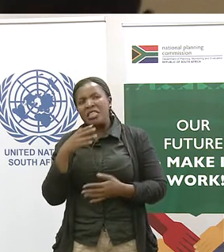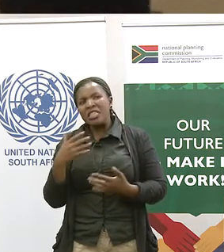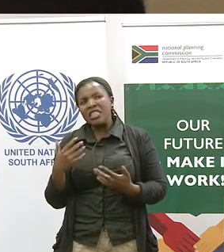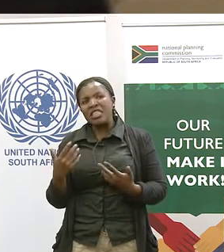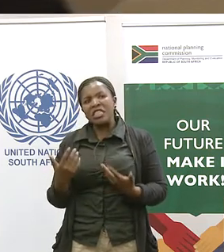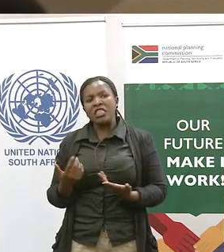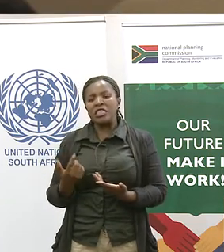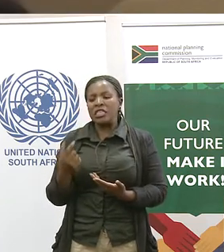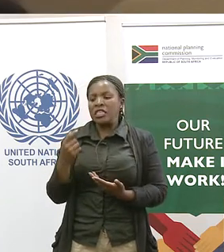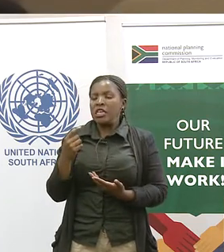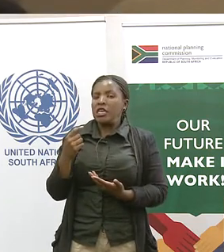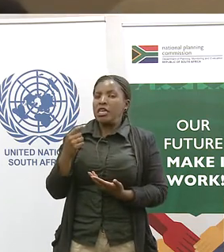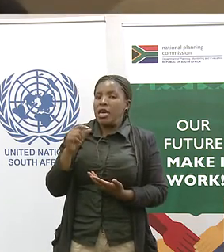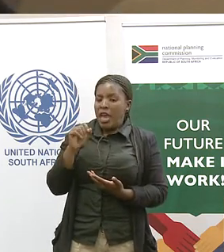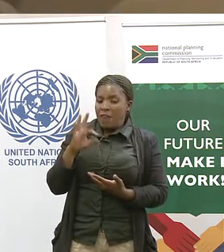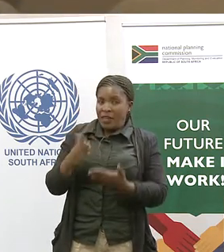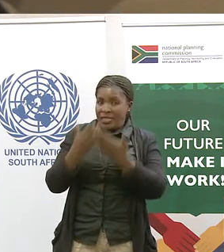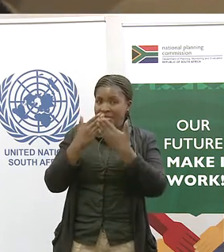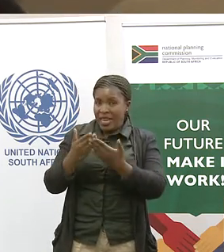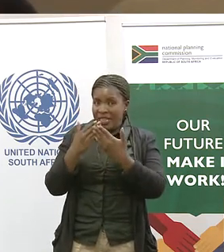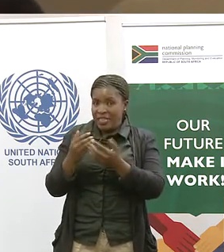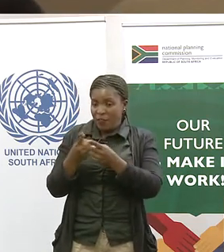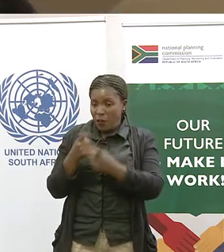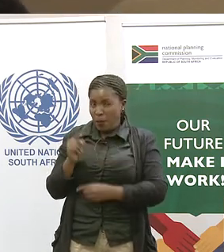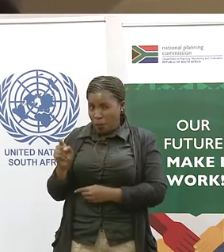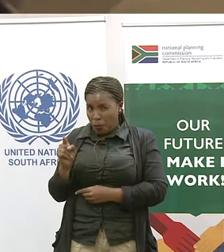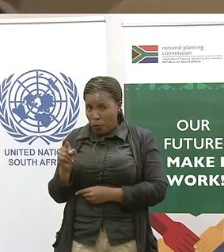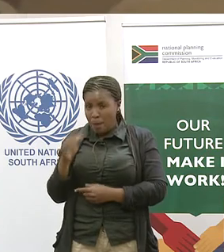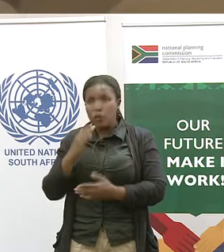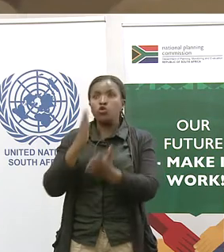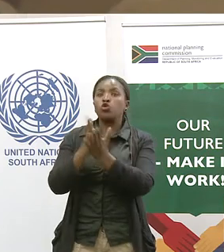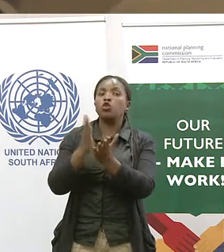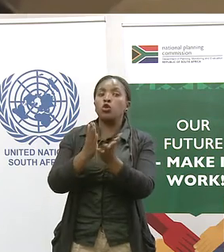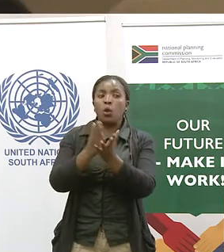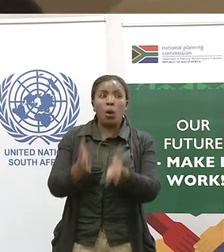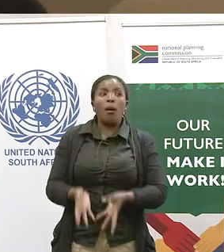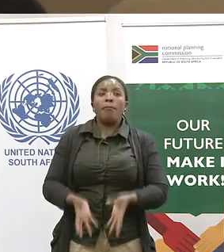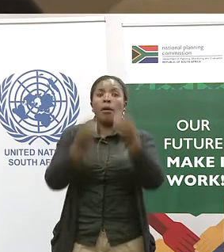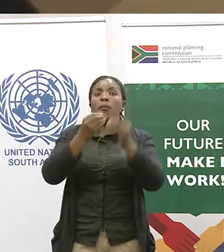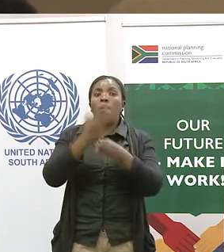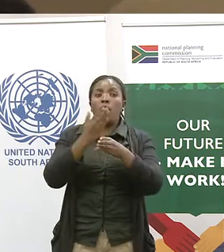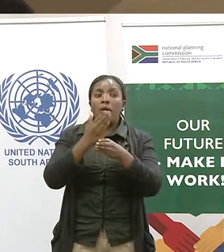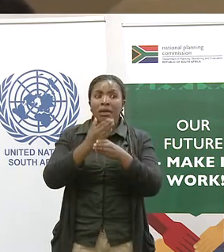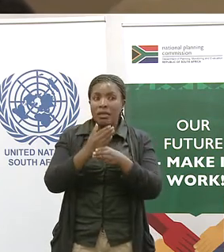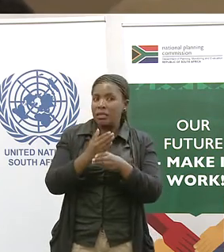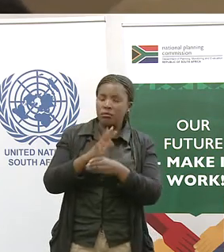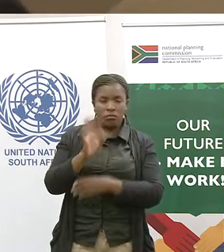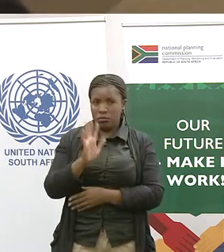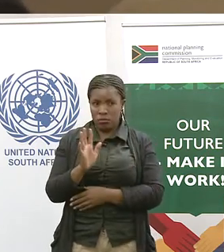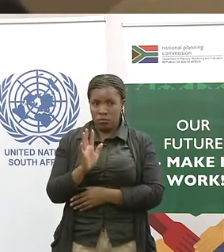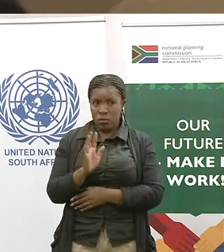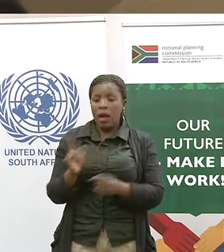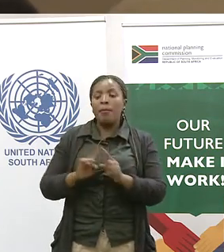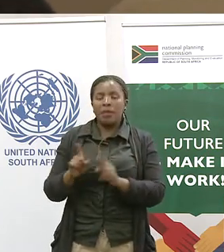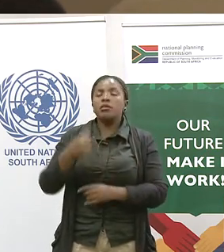you are going to be employed, but it's a necessary intervention that assisted me. I am employed, GM.